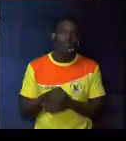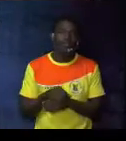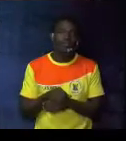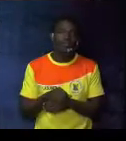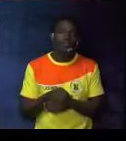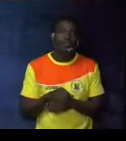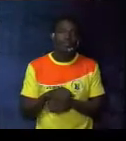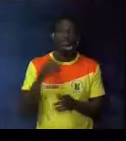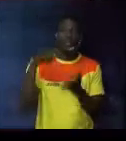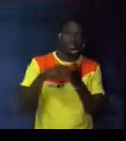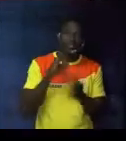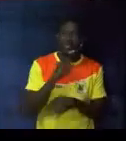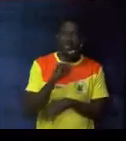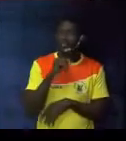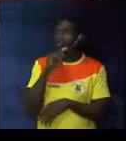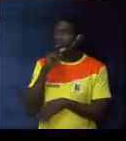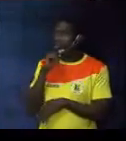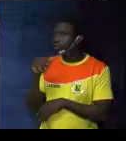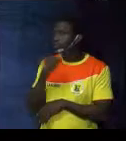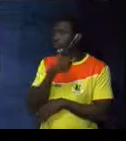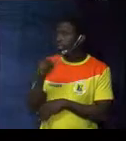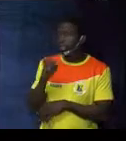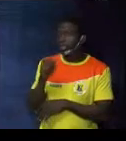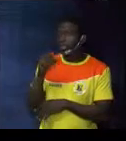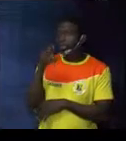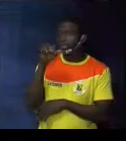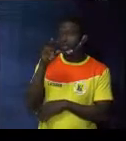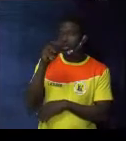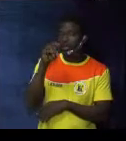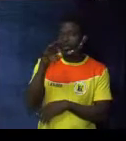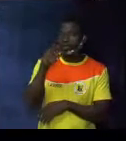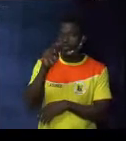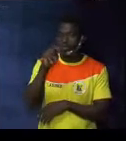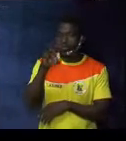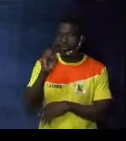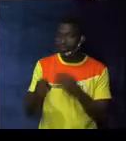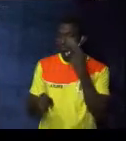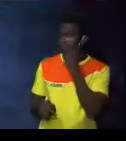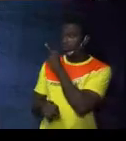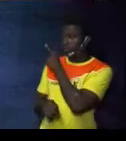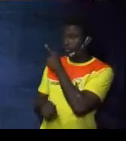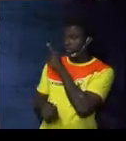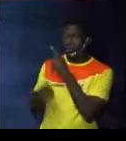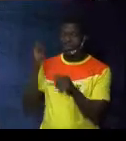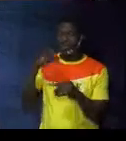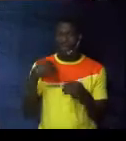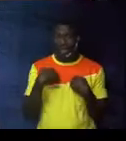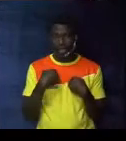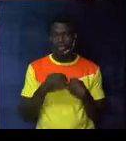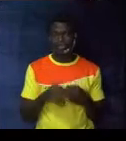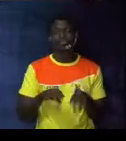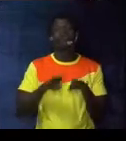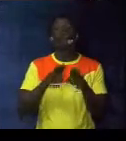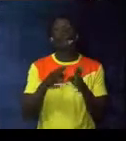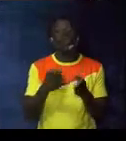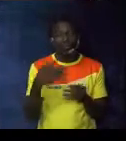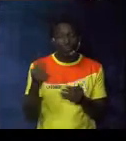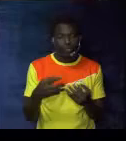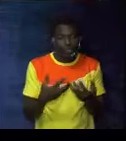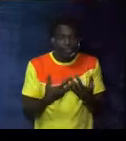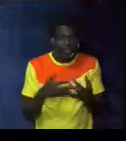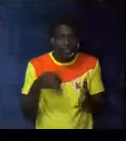a circumference. But this is not a circumference because this man has left his gate open, okay? The gate is